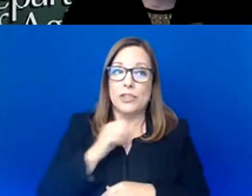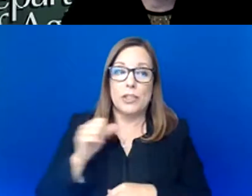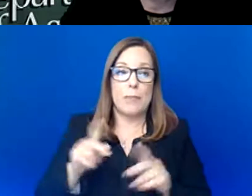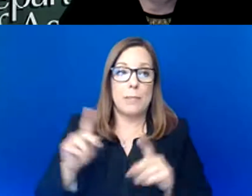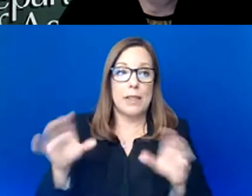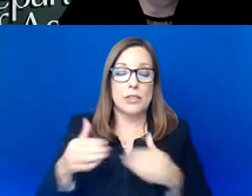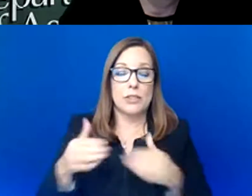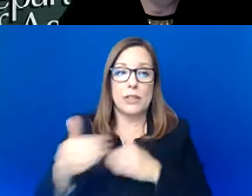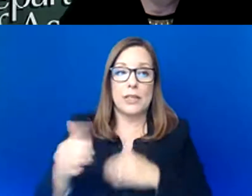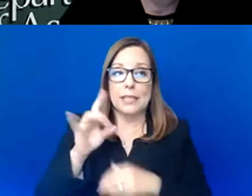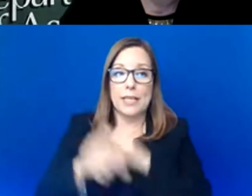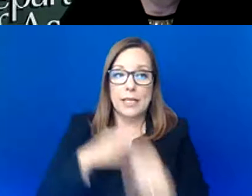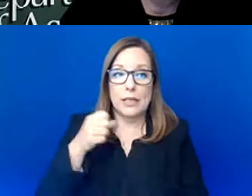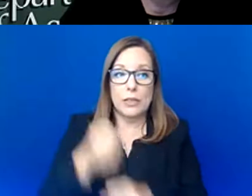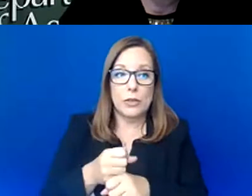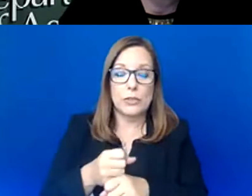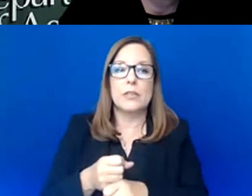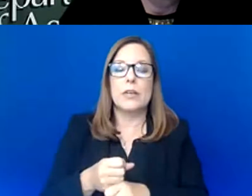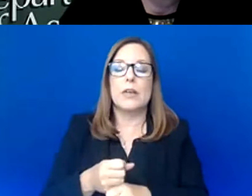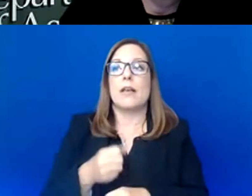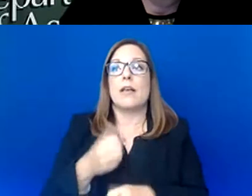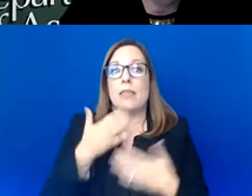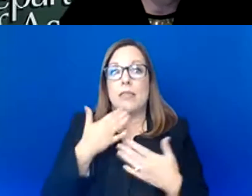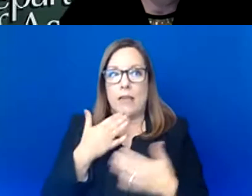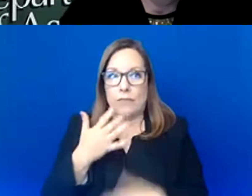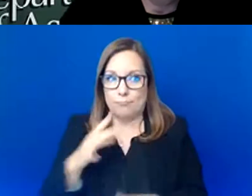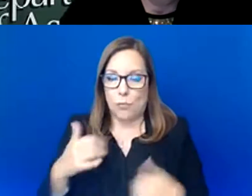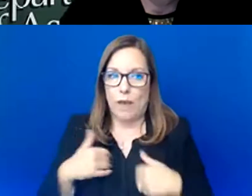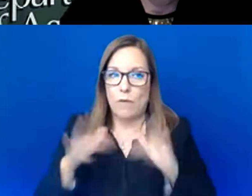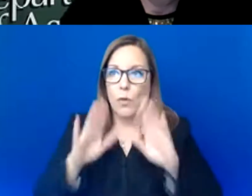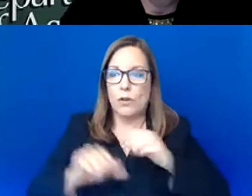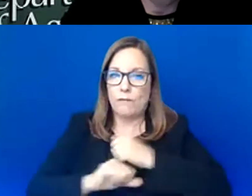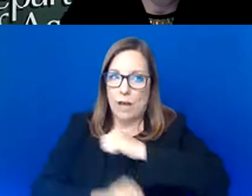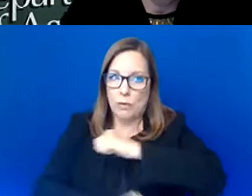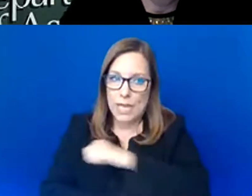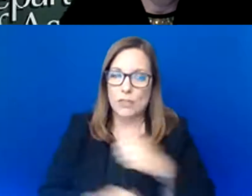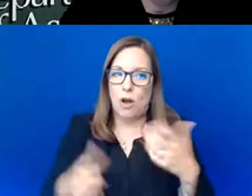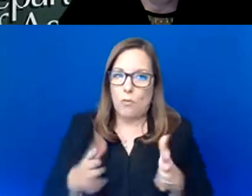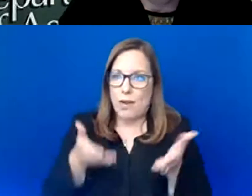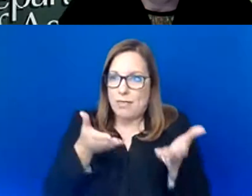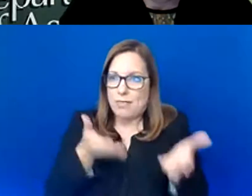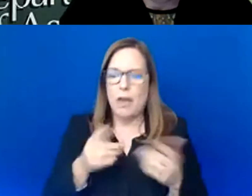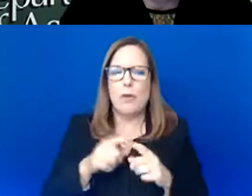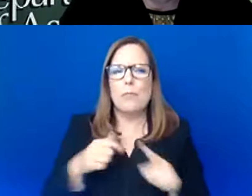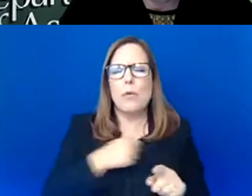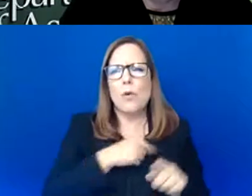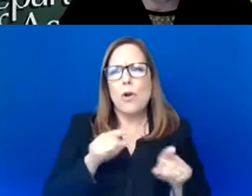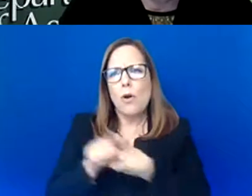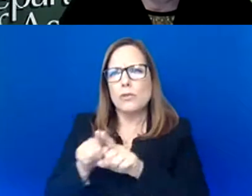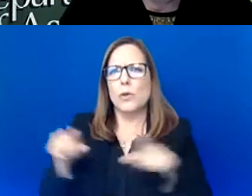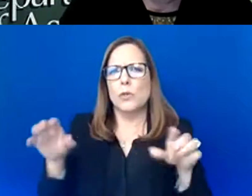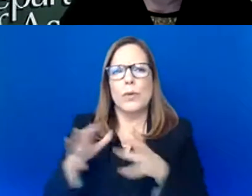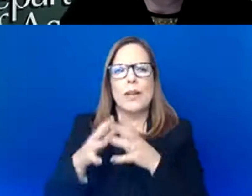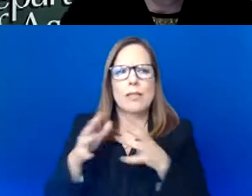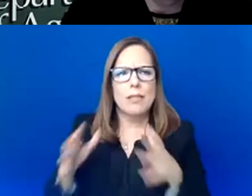has served as a wonderful foundation of our work. But we're also doing a lot of other things that address the unique